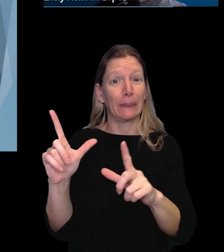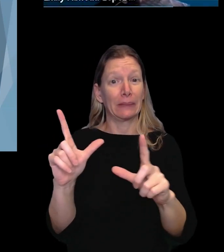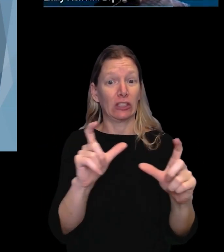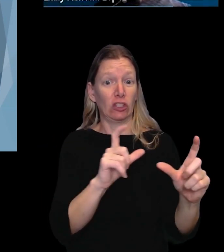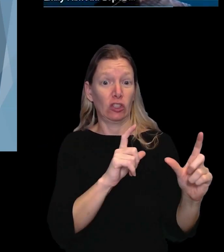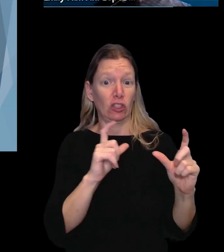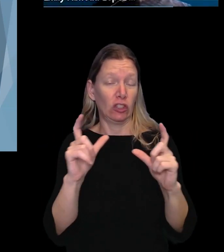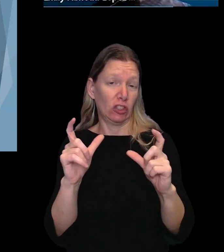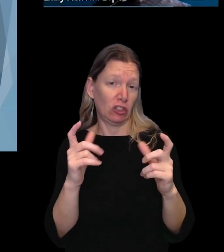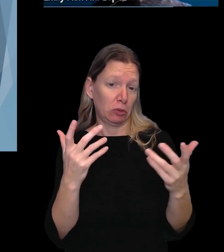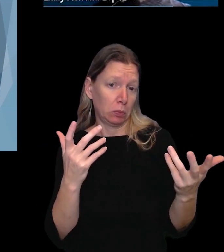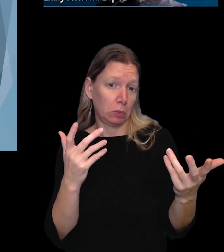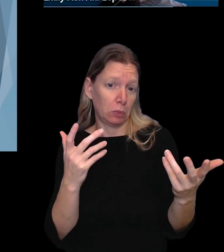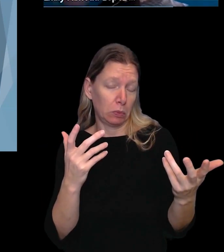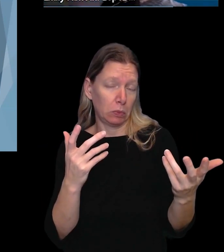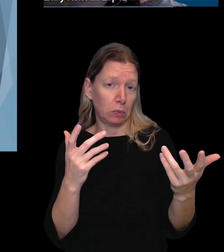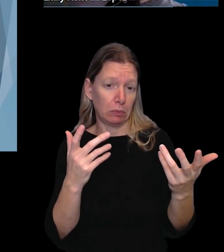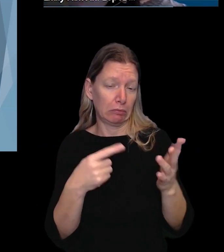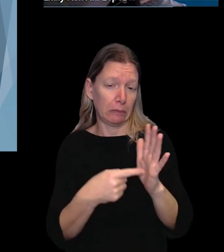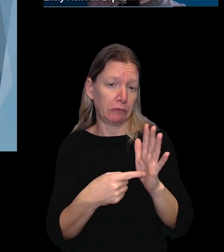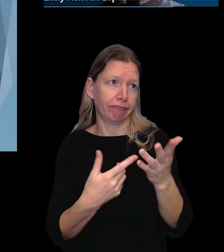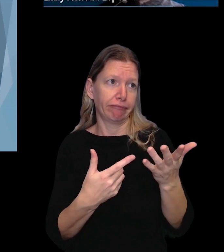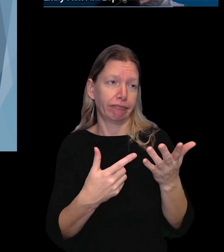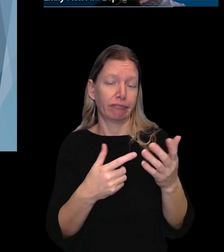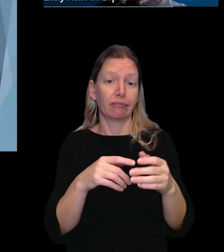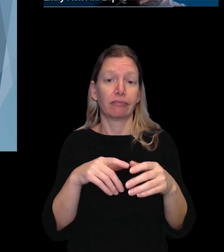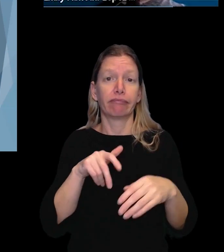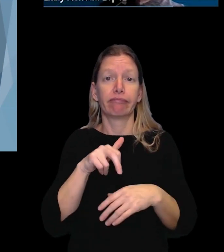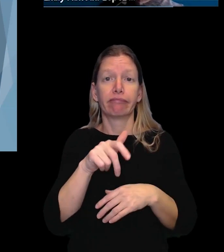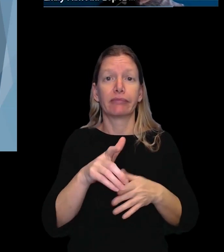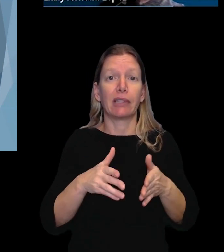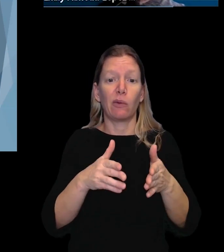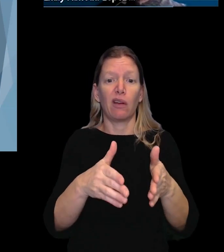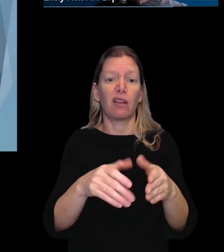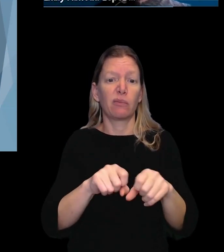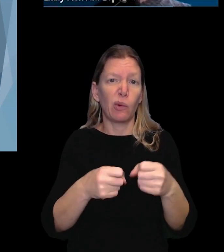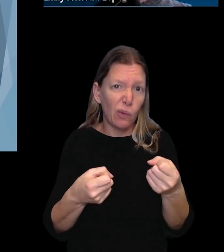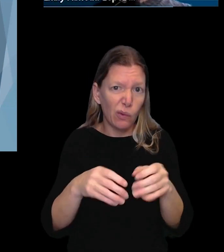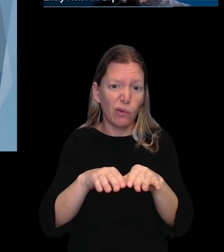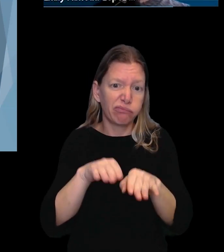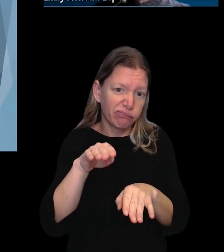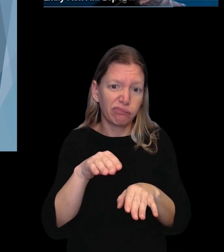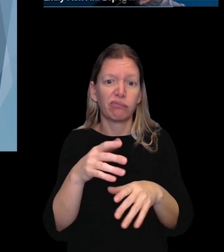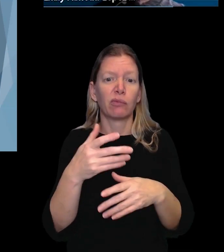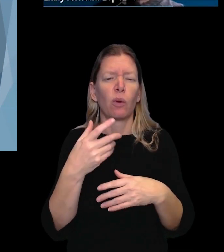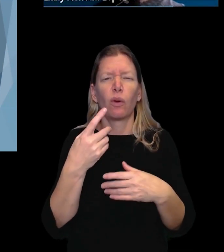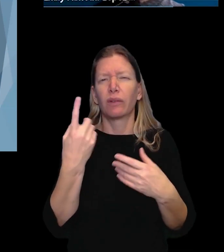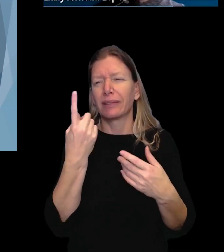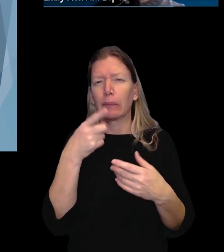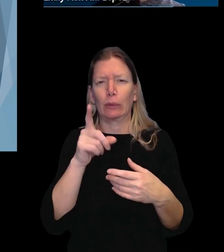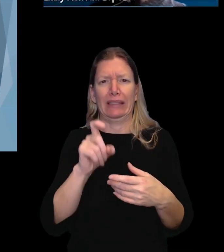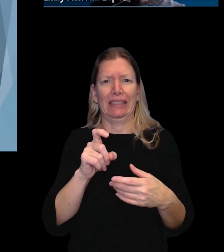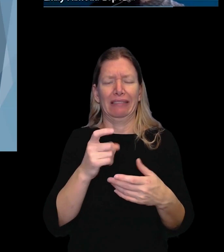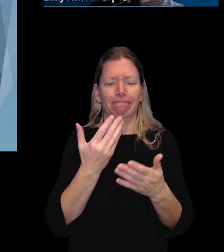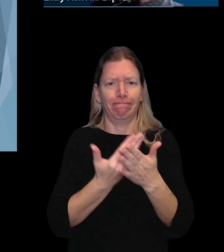If you need to take any pictures of, say, a broken sidewalk or some